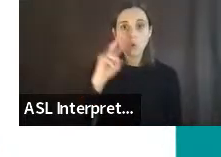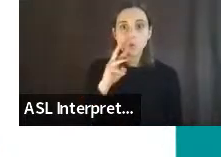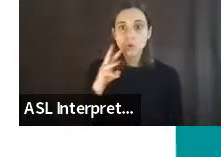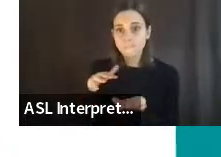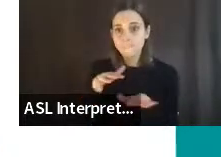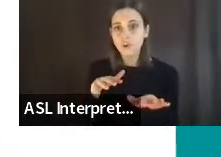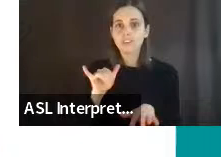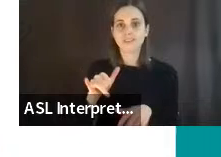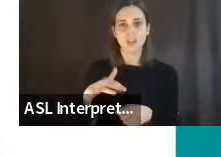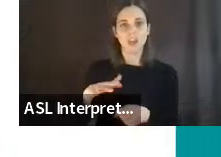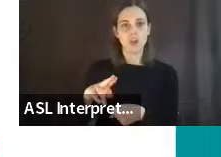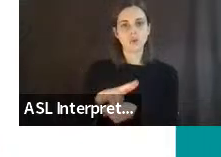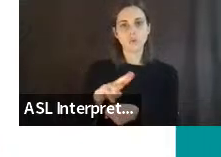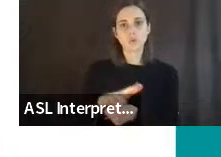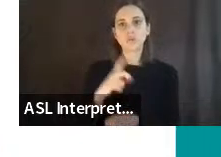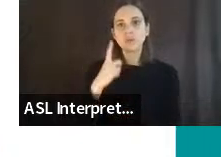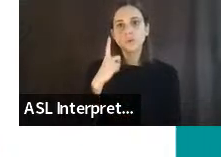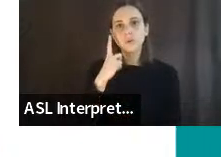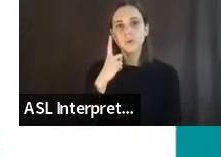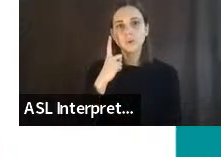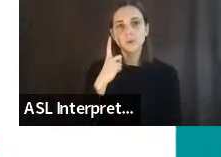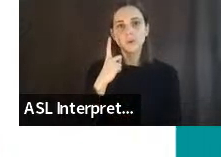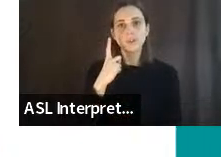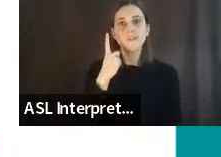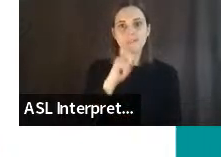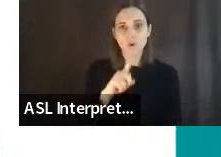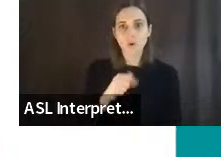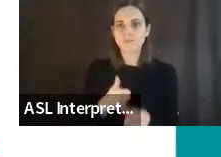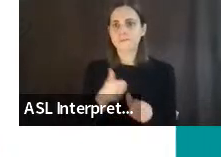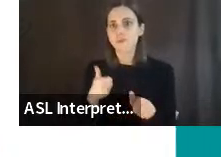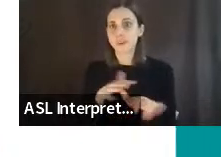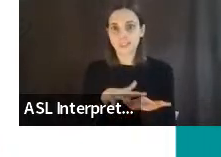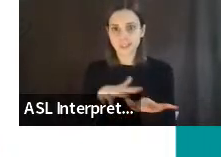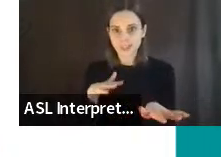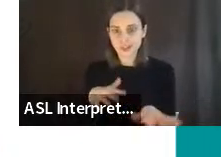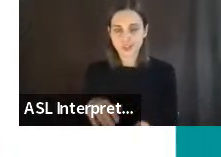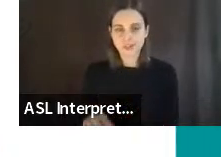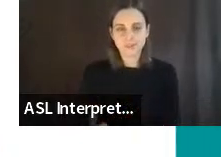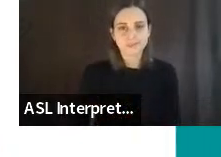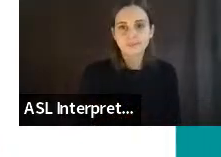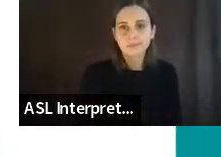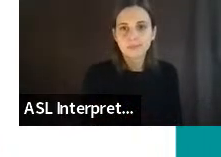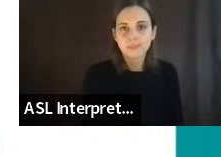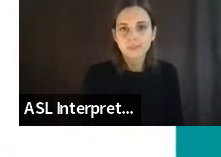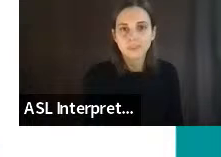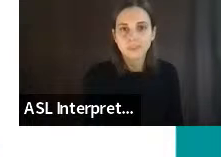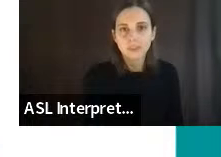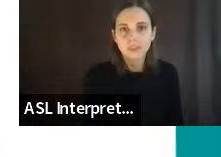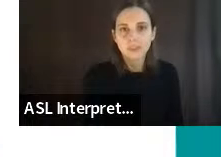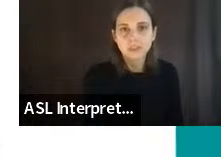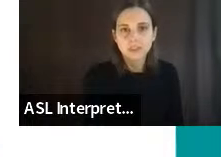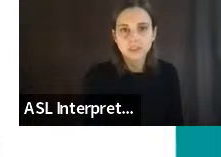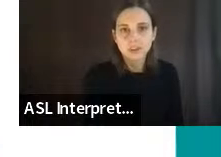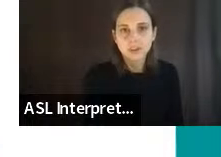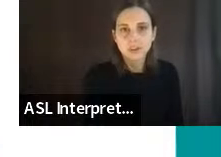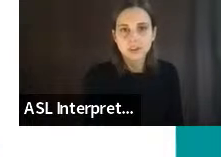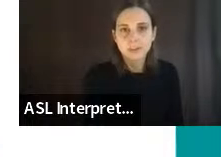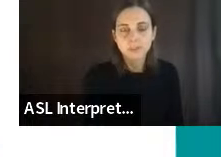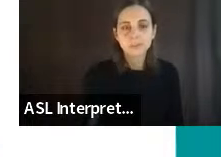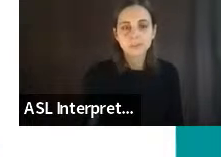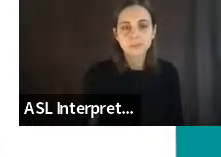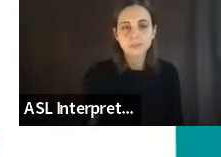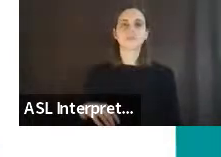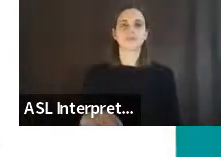parallel arterials to avoid congestion on I-5. Transit currently sits in the general purpose lanes, same as, and it's caught up in the